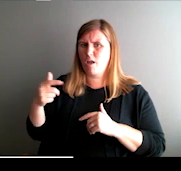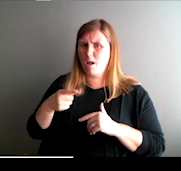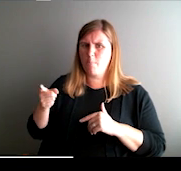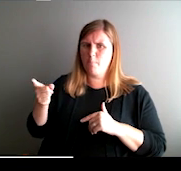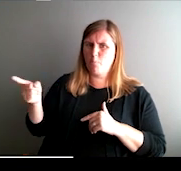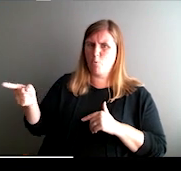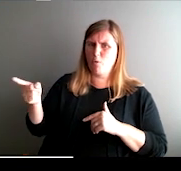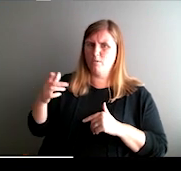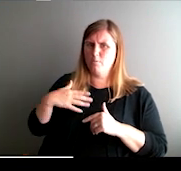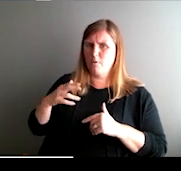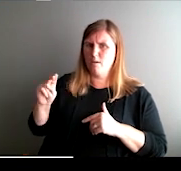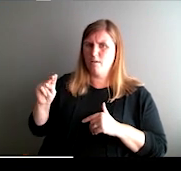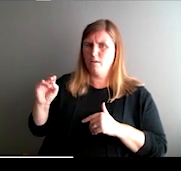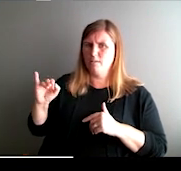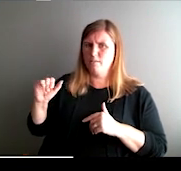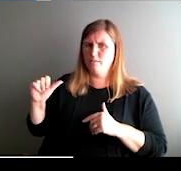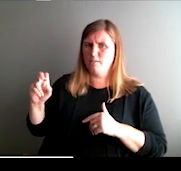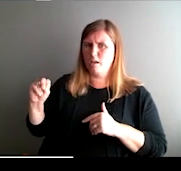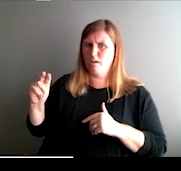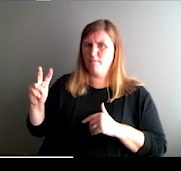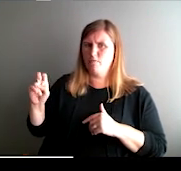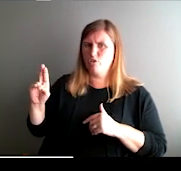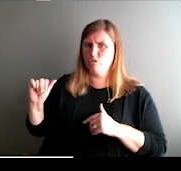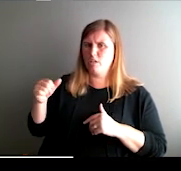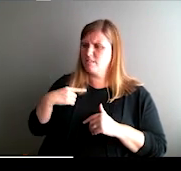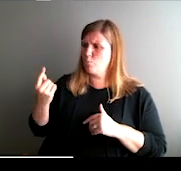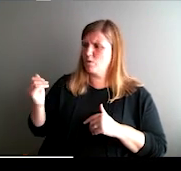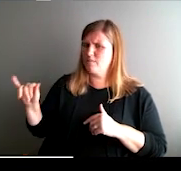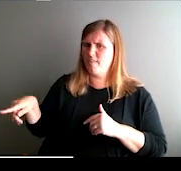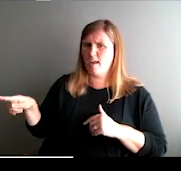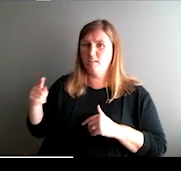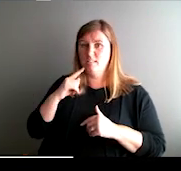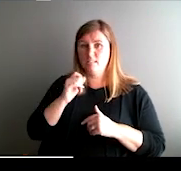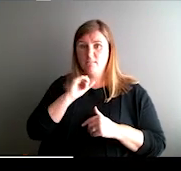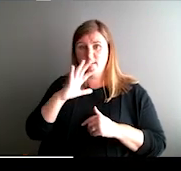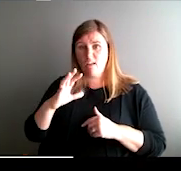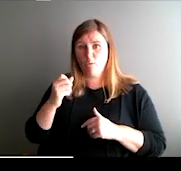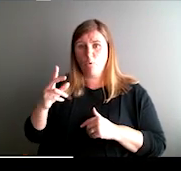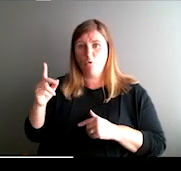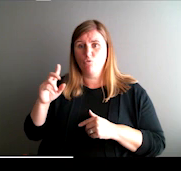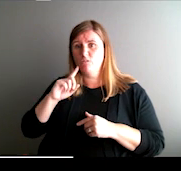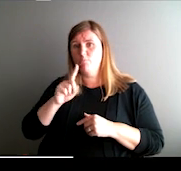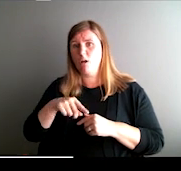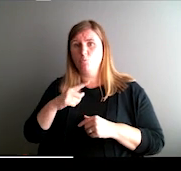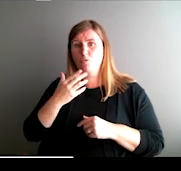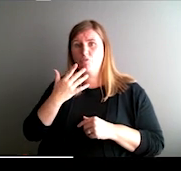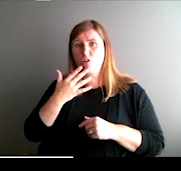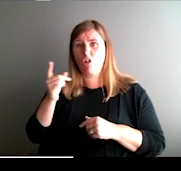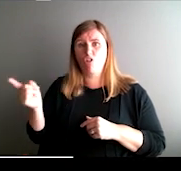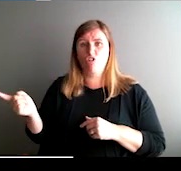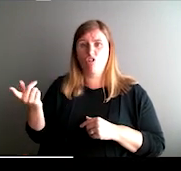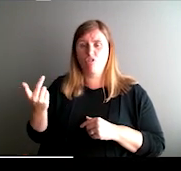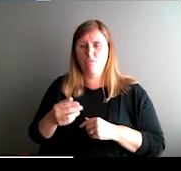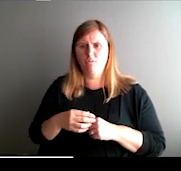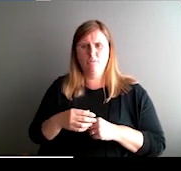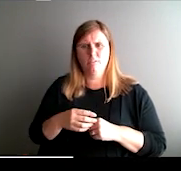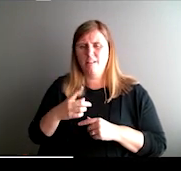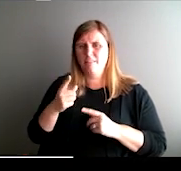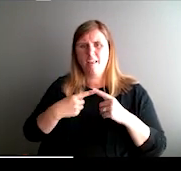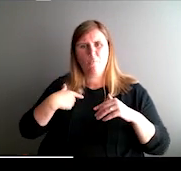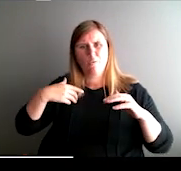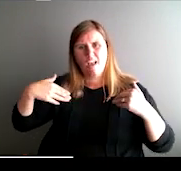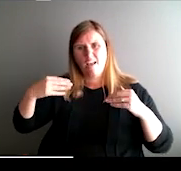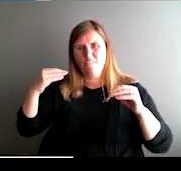to my Nissan Versa and I say, what is that? And he says nothing or responds with a color or some other thing, then we haven't